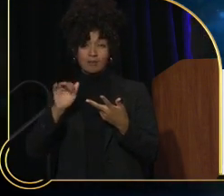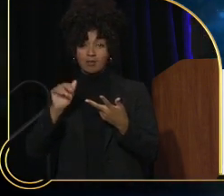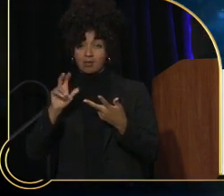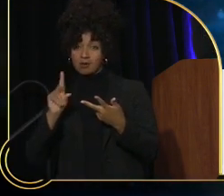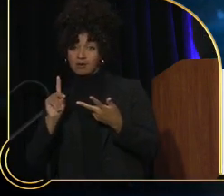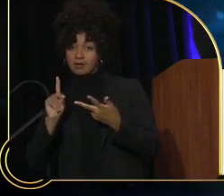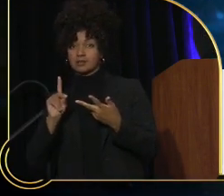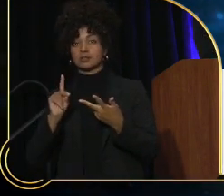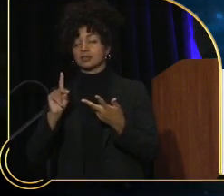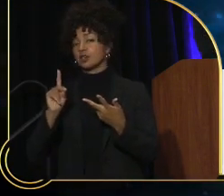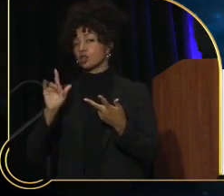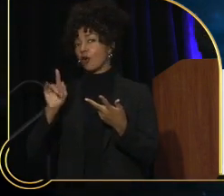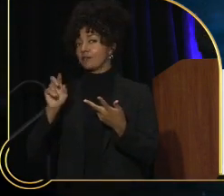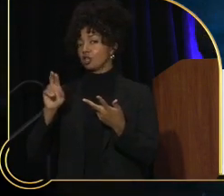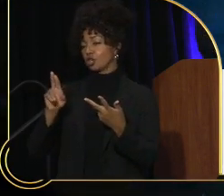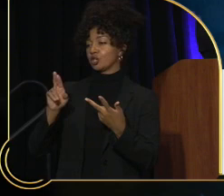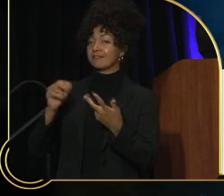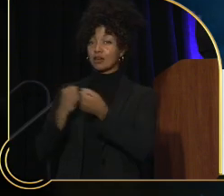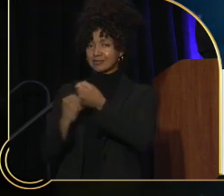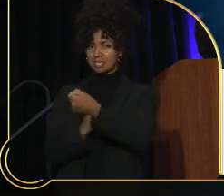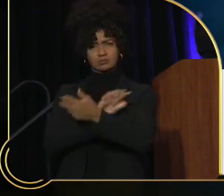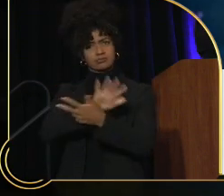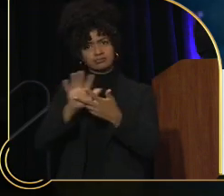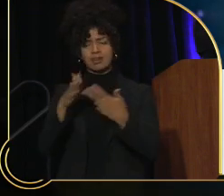evening possible. We really appreciate it.